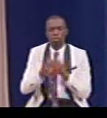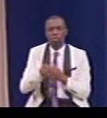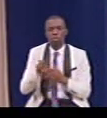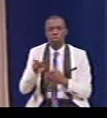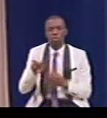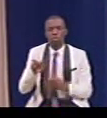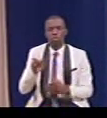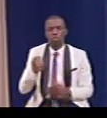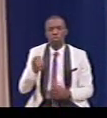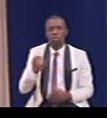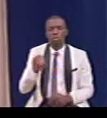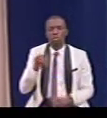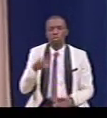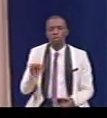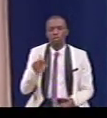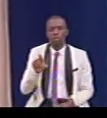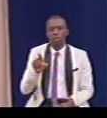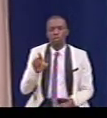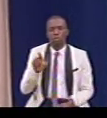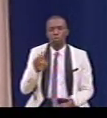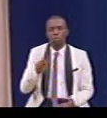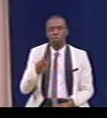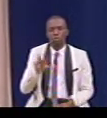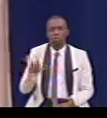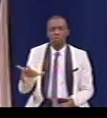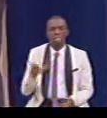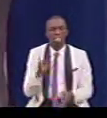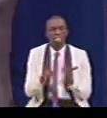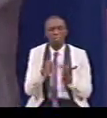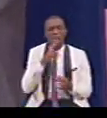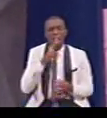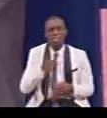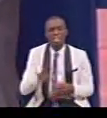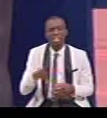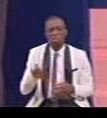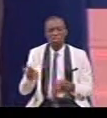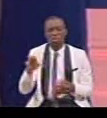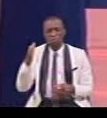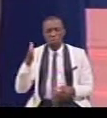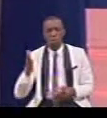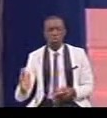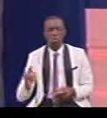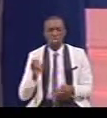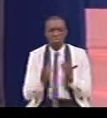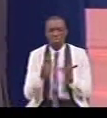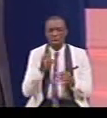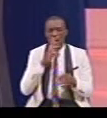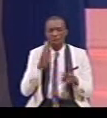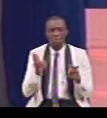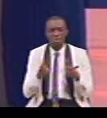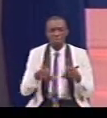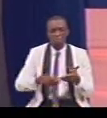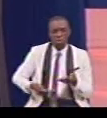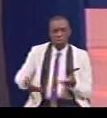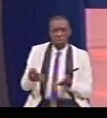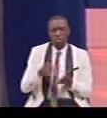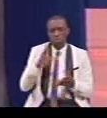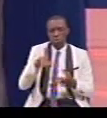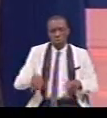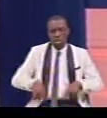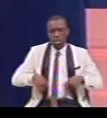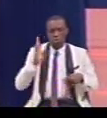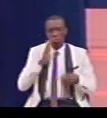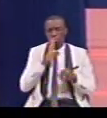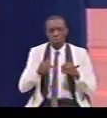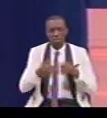if you're a real child of God if you are really born again your life will be so different your life will be so bright and your light will